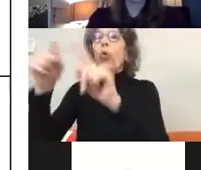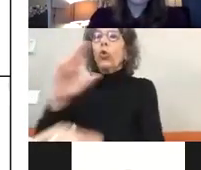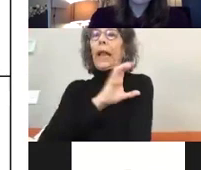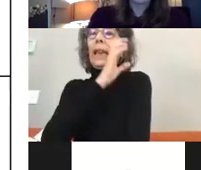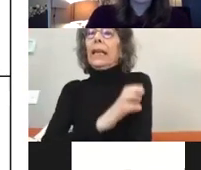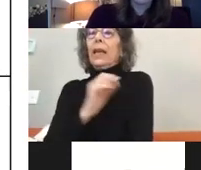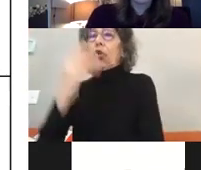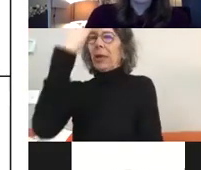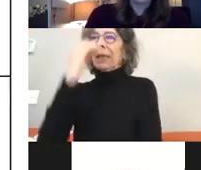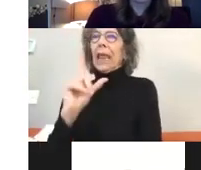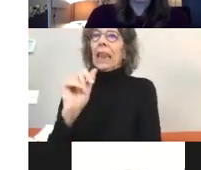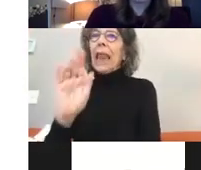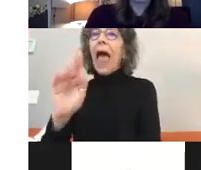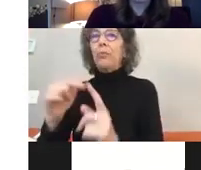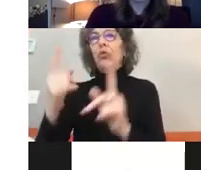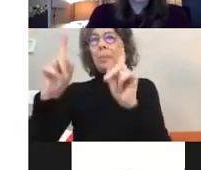do this.